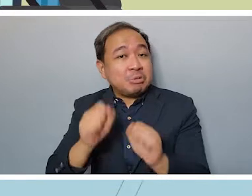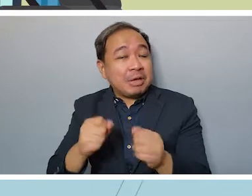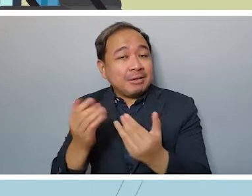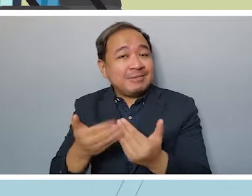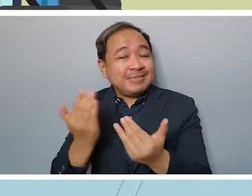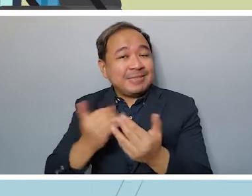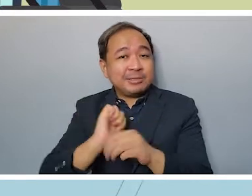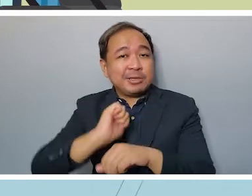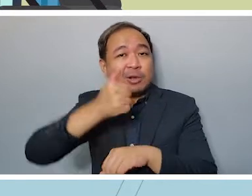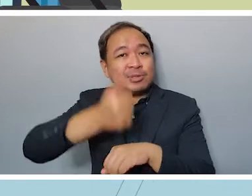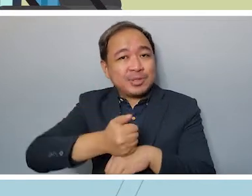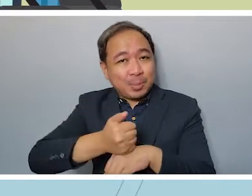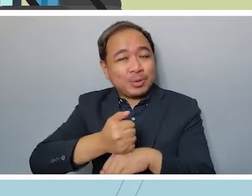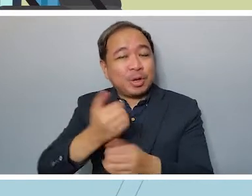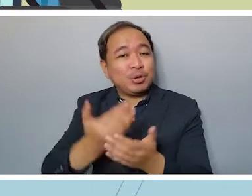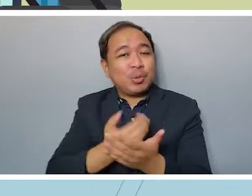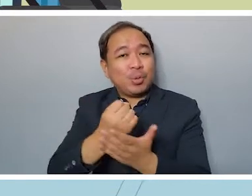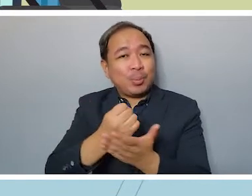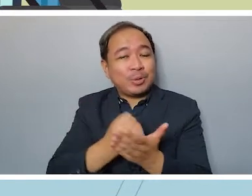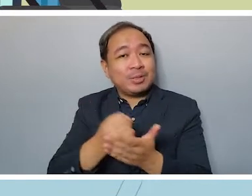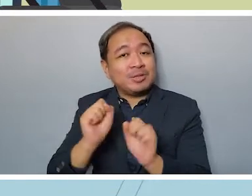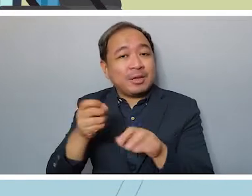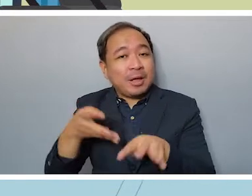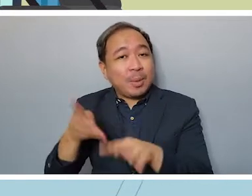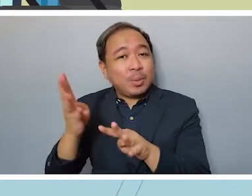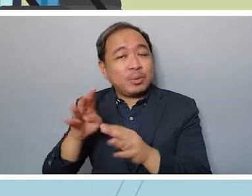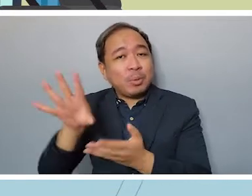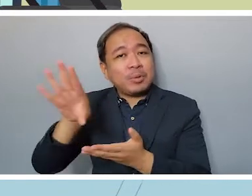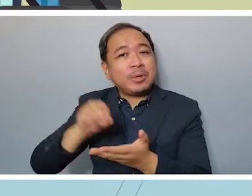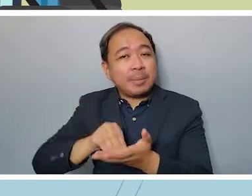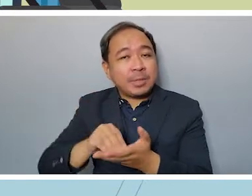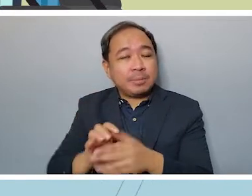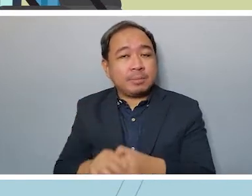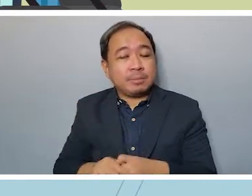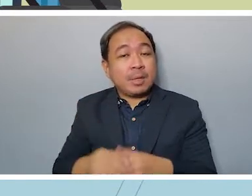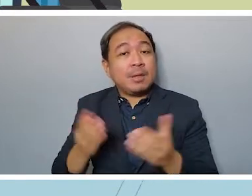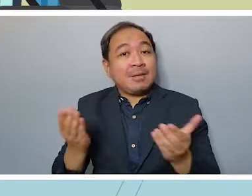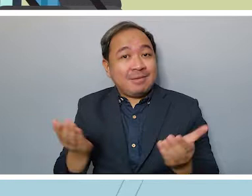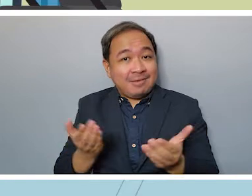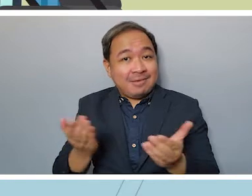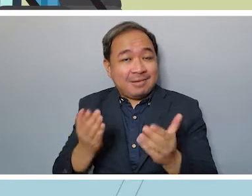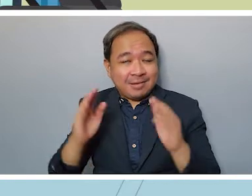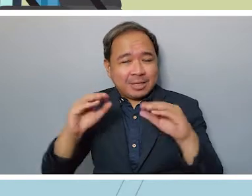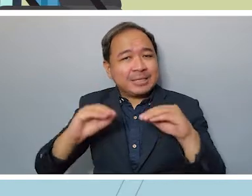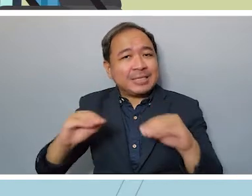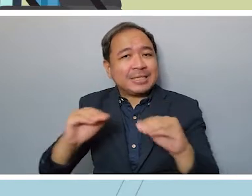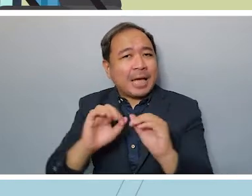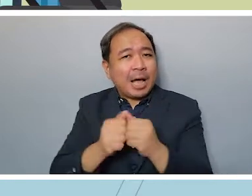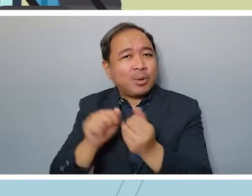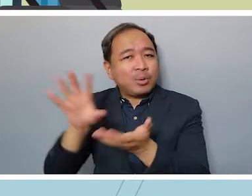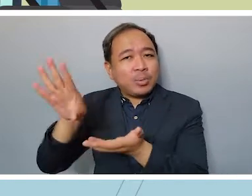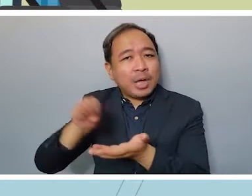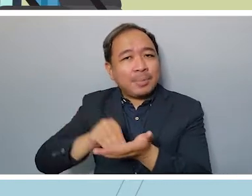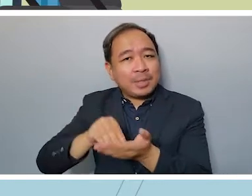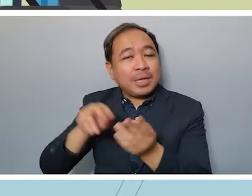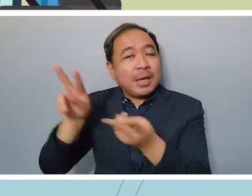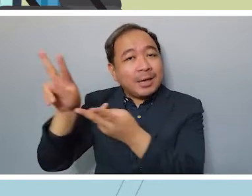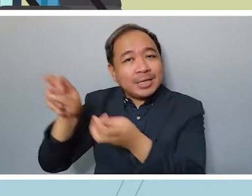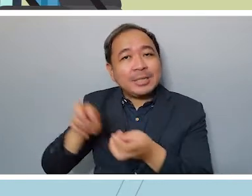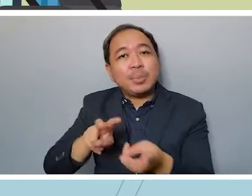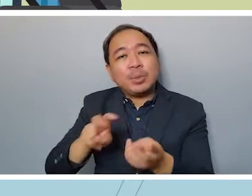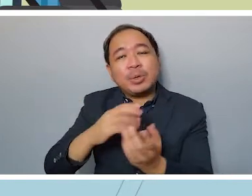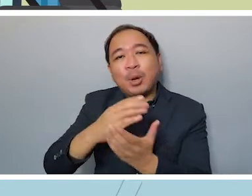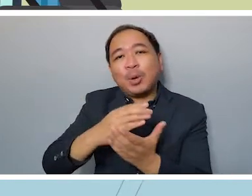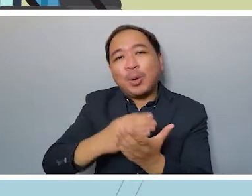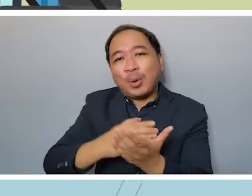easily set up your courses with just a simple copy or upload in this video we'll focus on copying components and